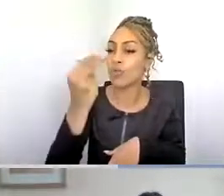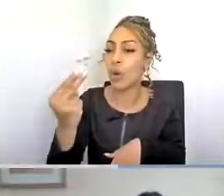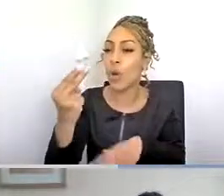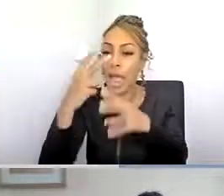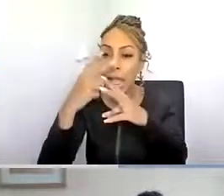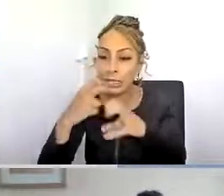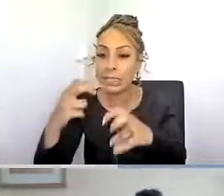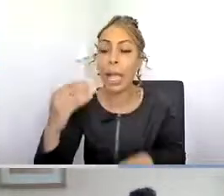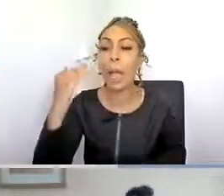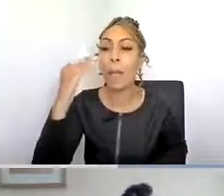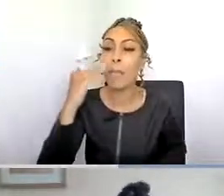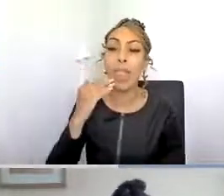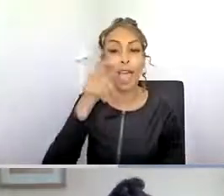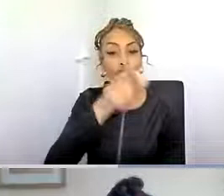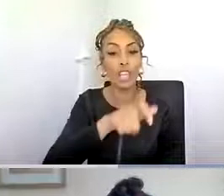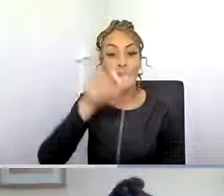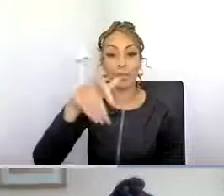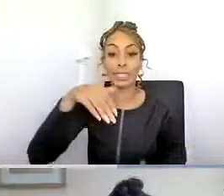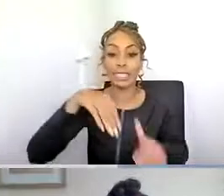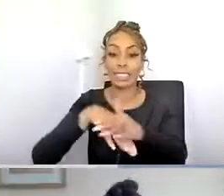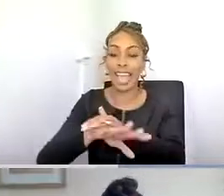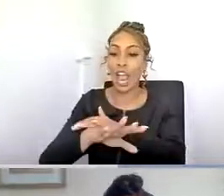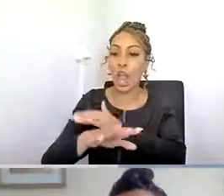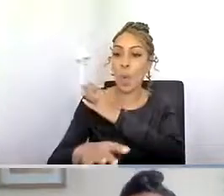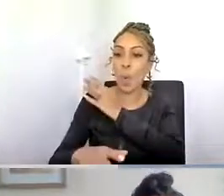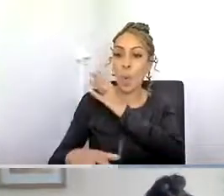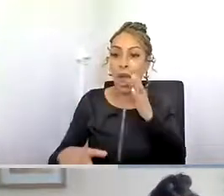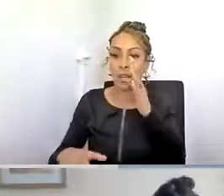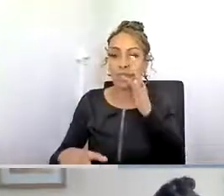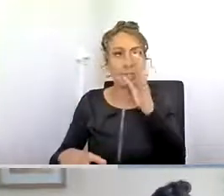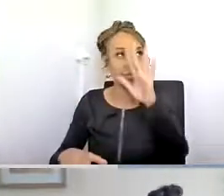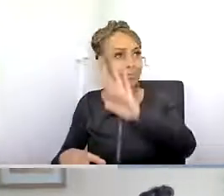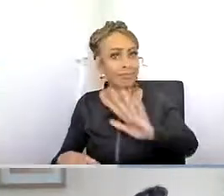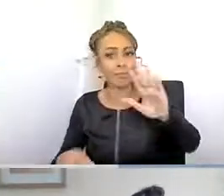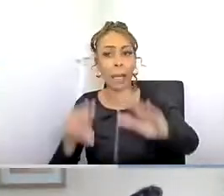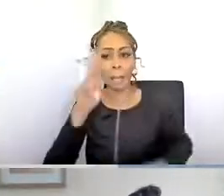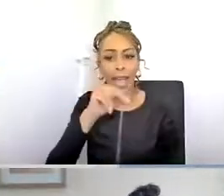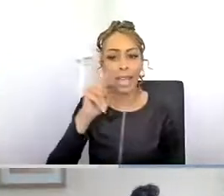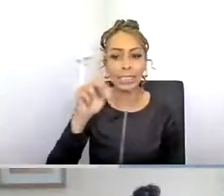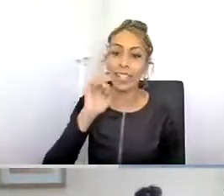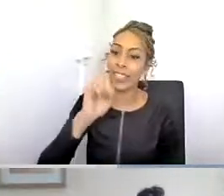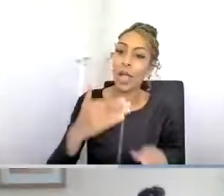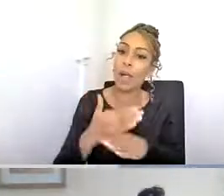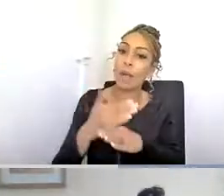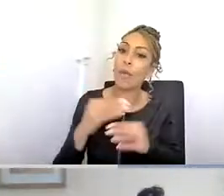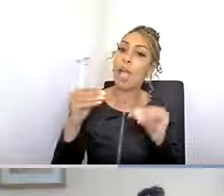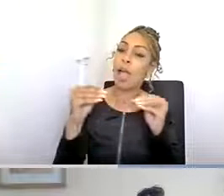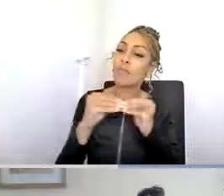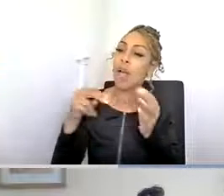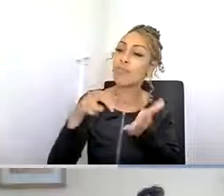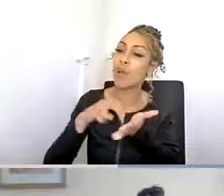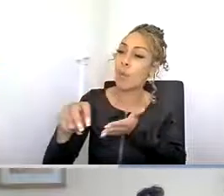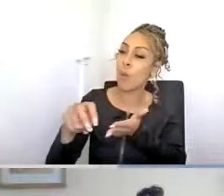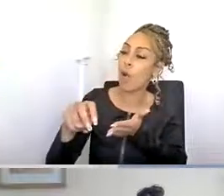of Black subjects in Western European painting. And for these works, Barbara Walker takes